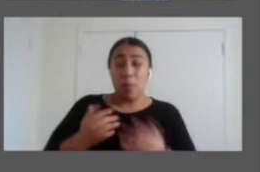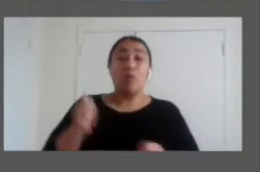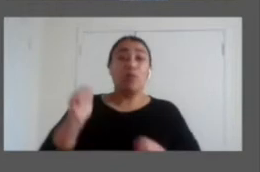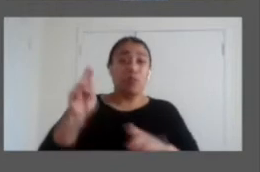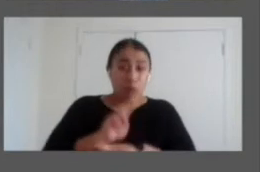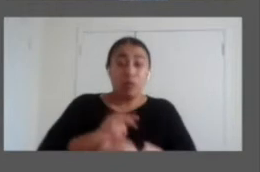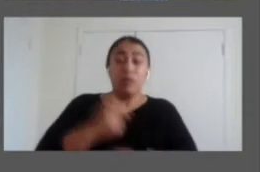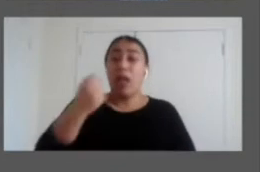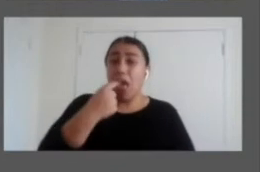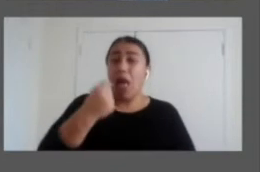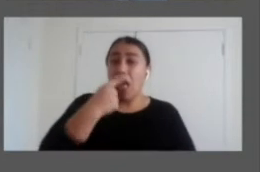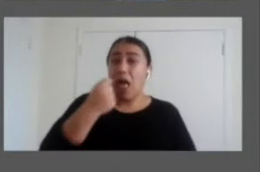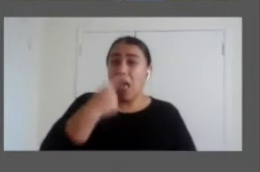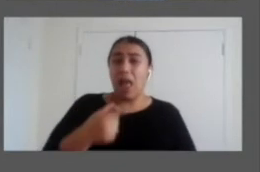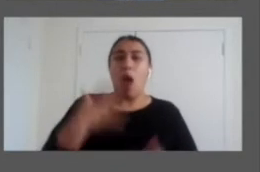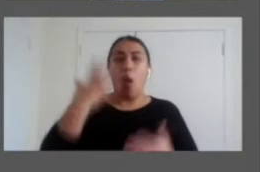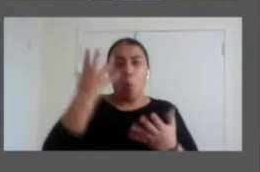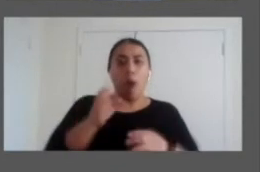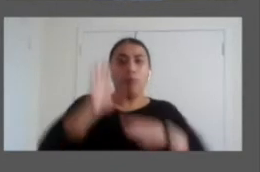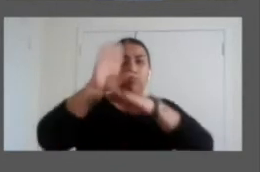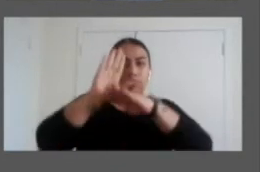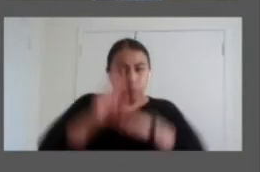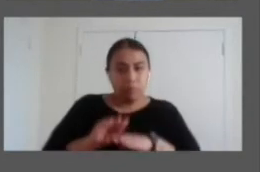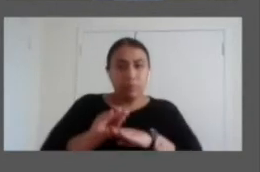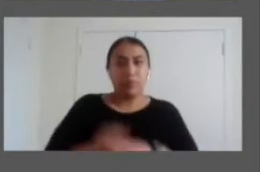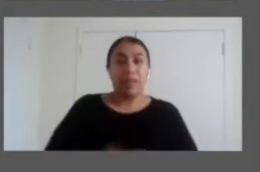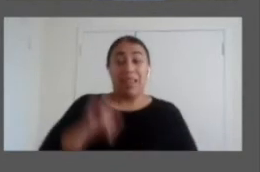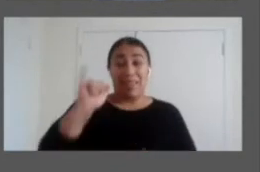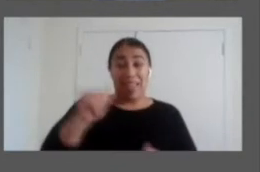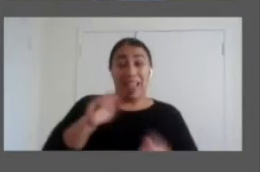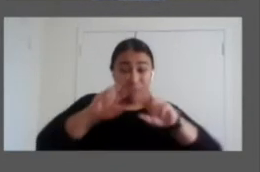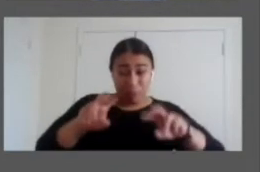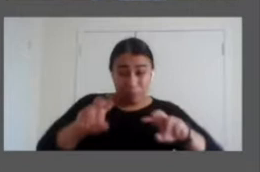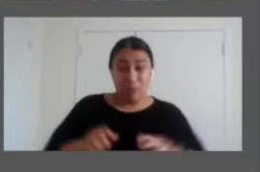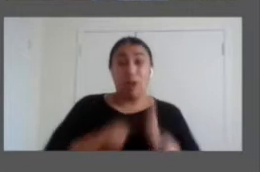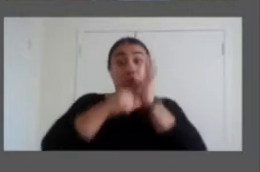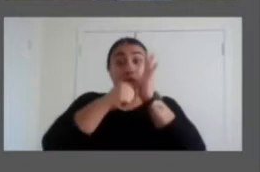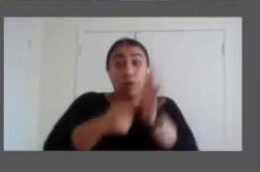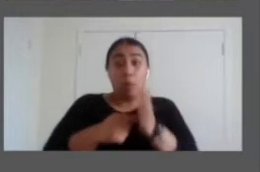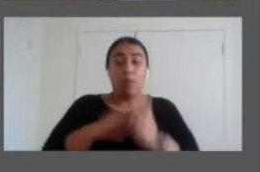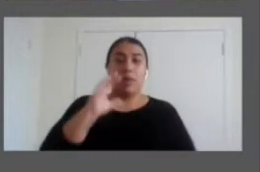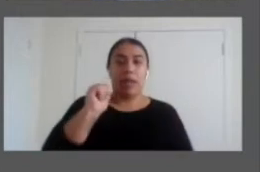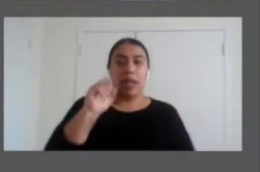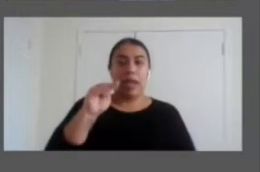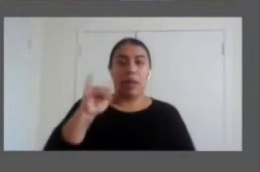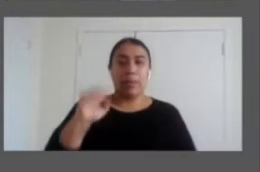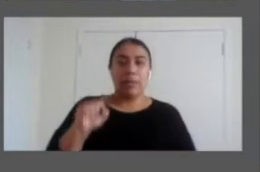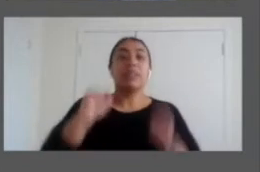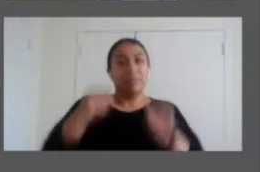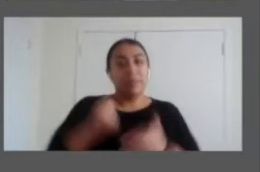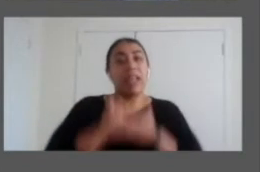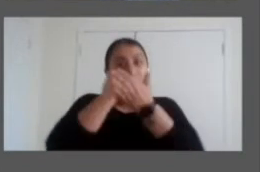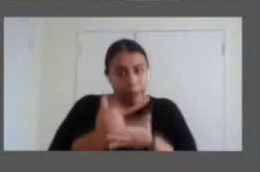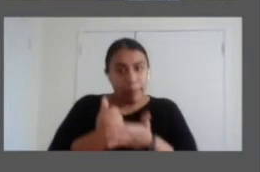prospective observational study. So patients following Apollo's treatment plan reported that after 1 month of medical